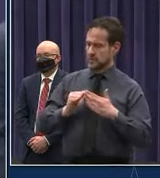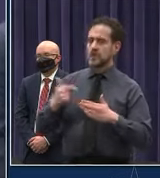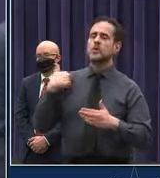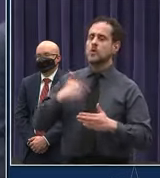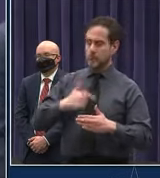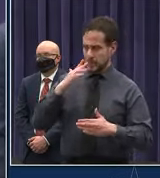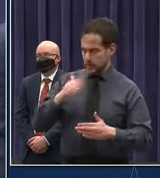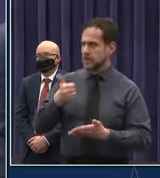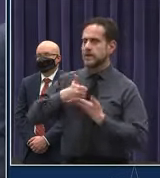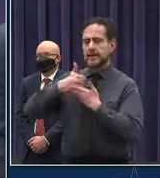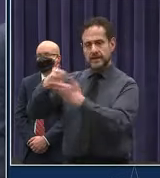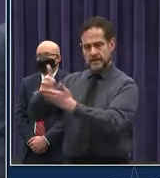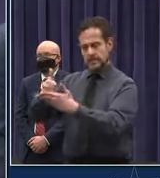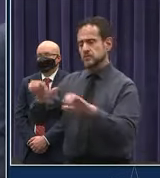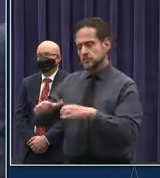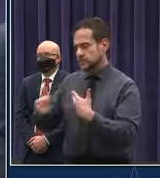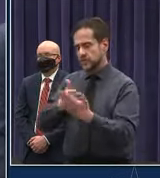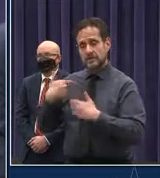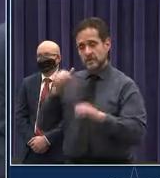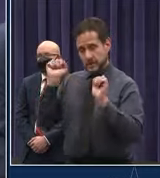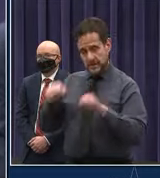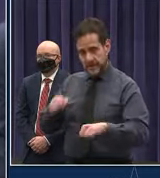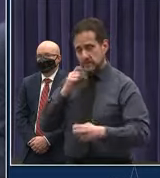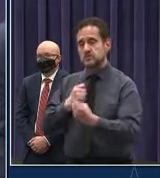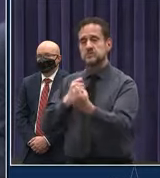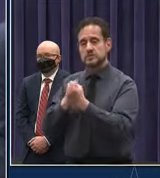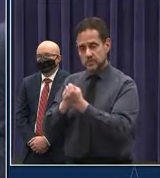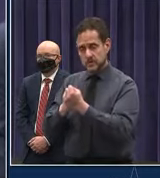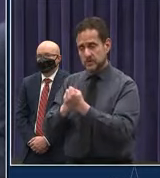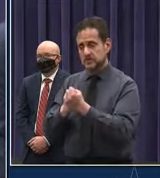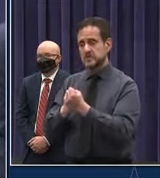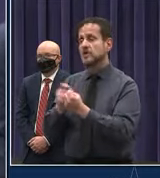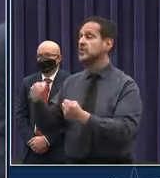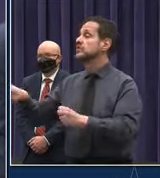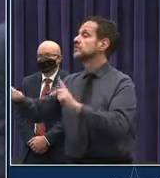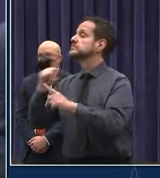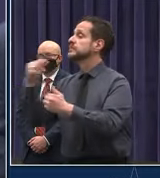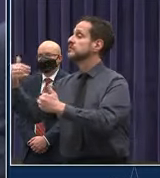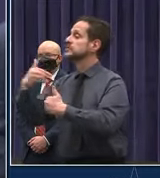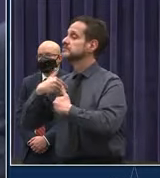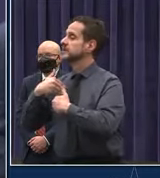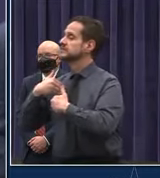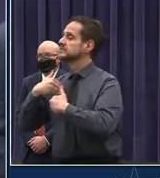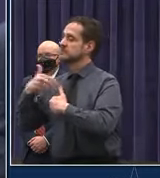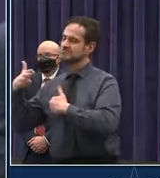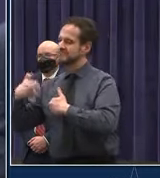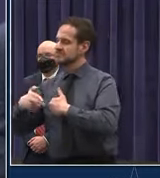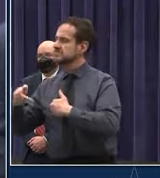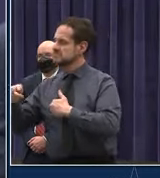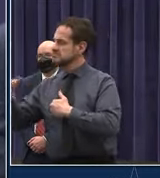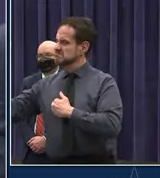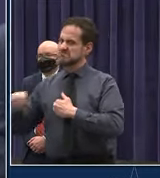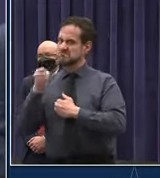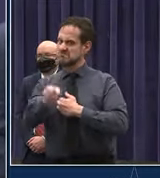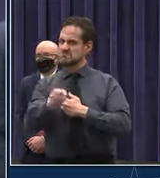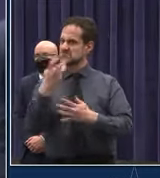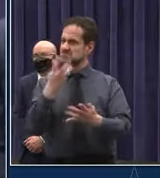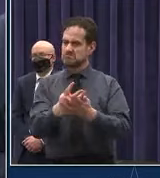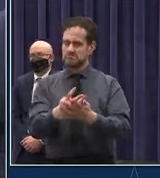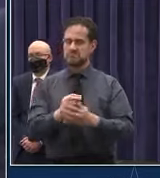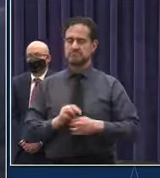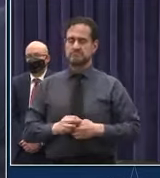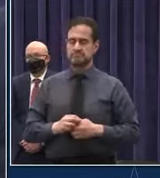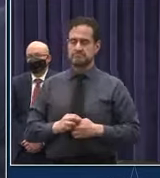and really let their faith overcome their fear. We would not be standing here today if the community